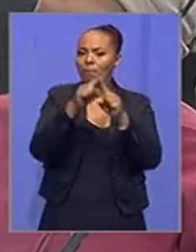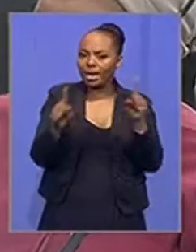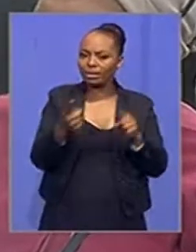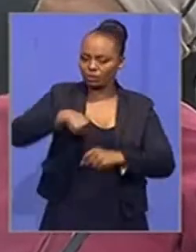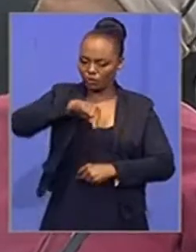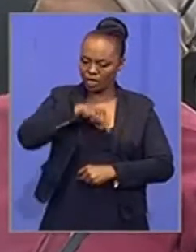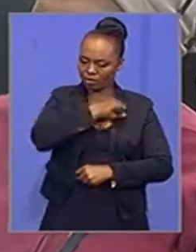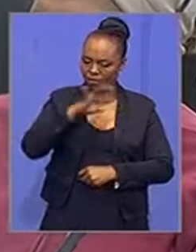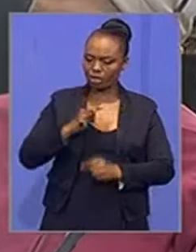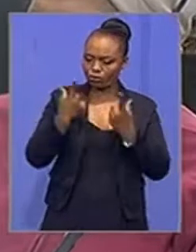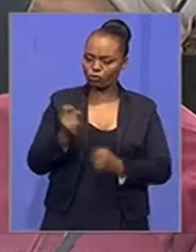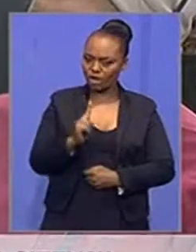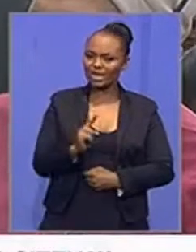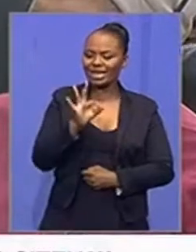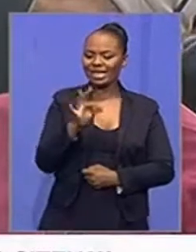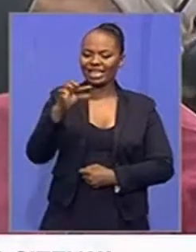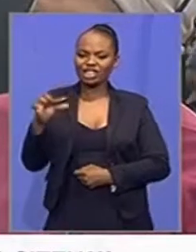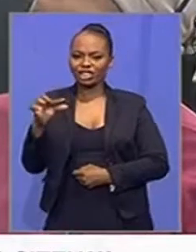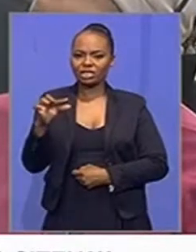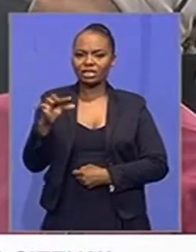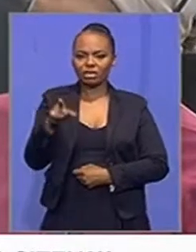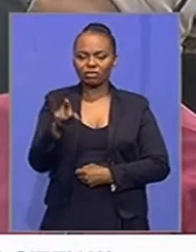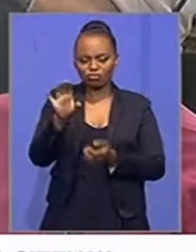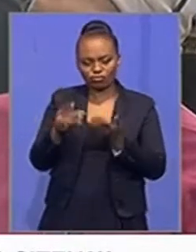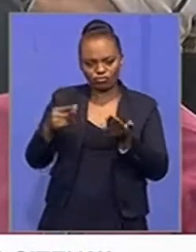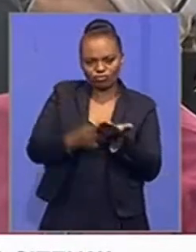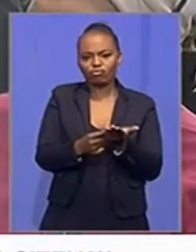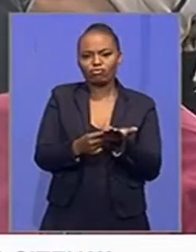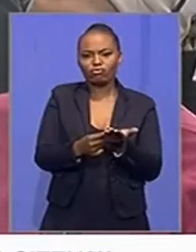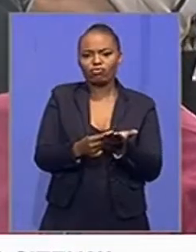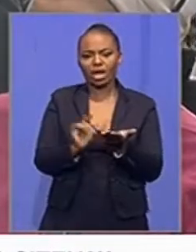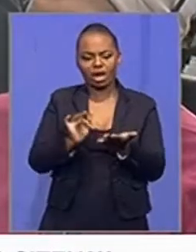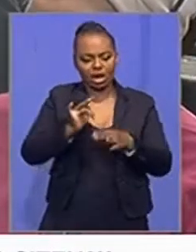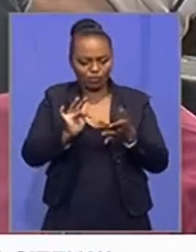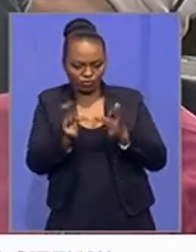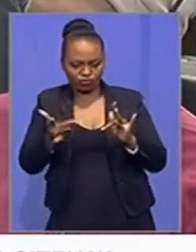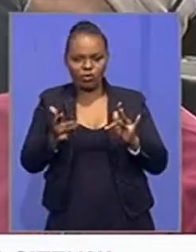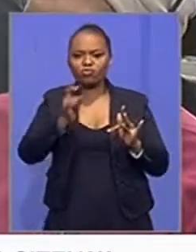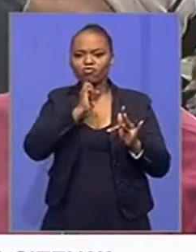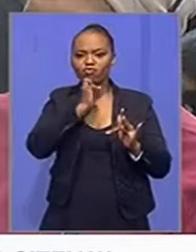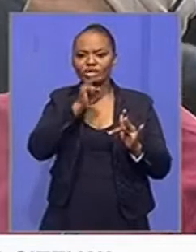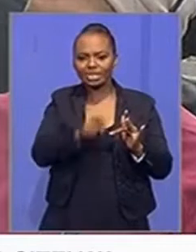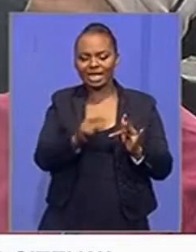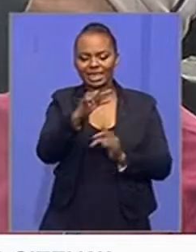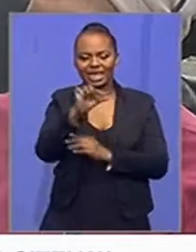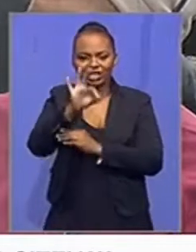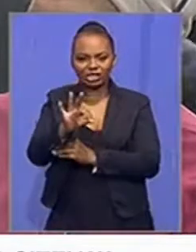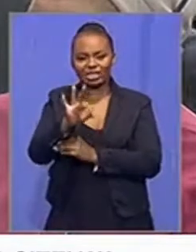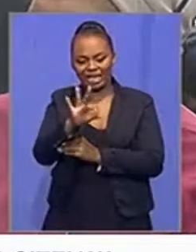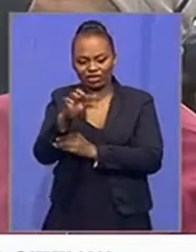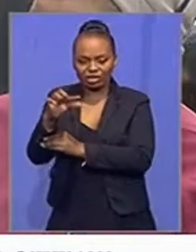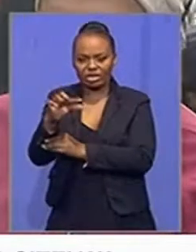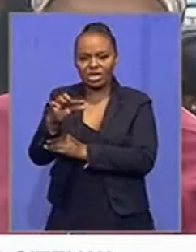have in the in the in the institution and are booking the appointments using 3G cards so that we can make sure that